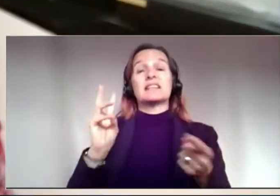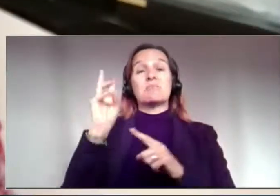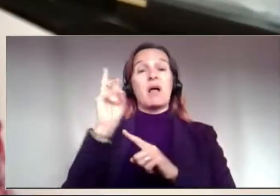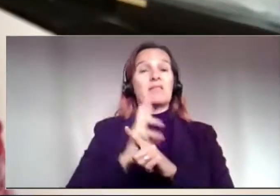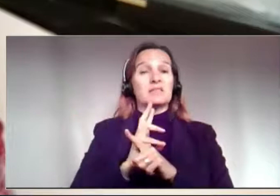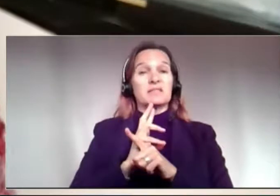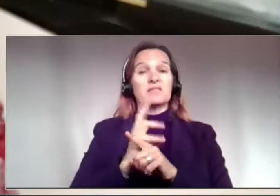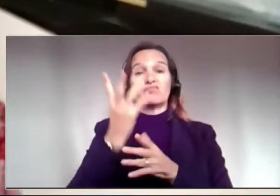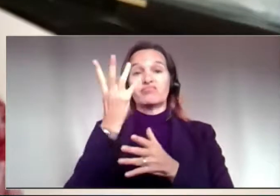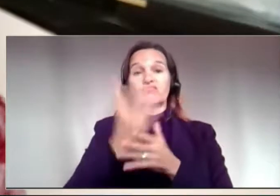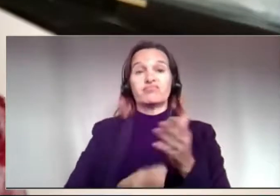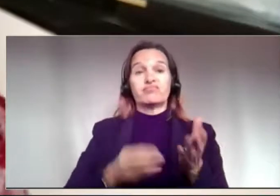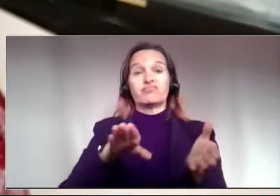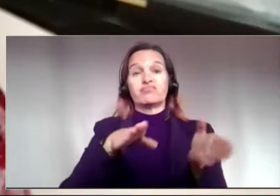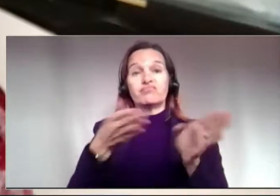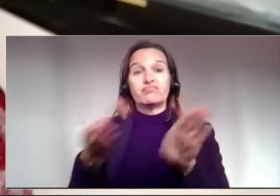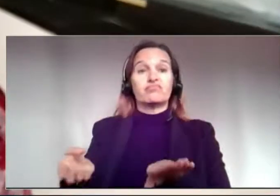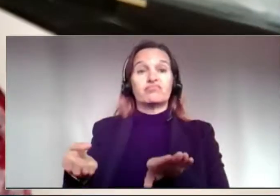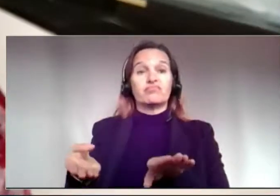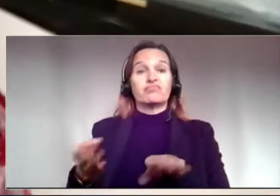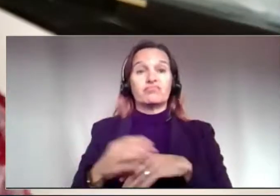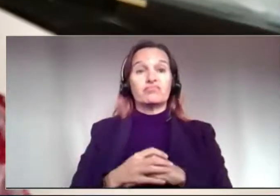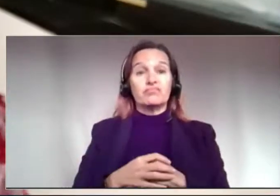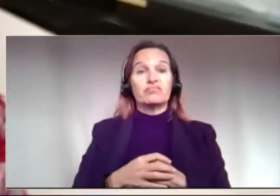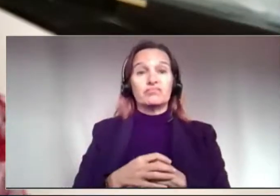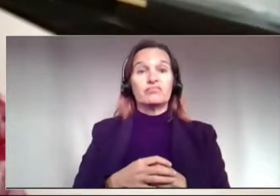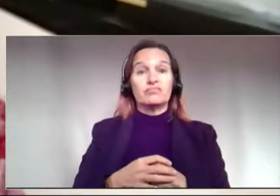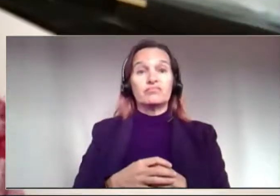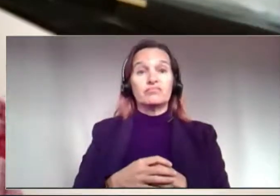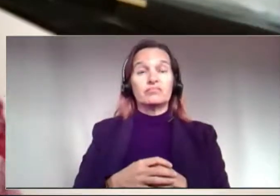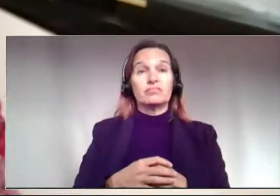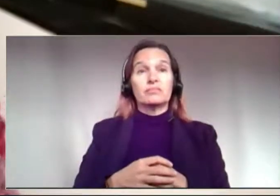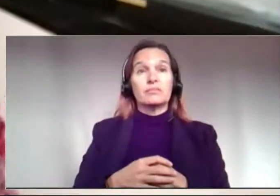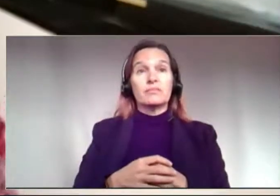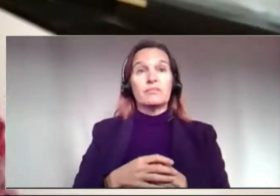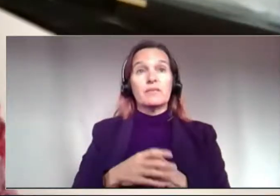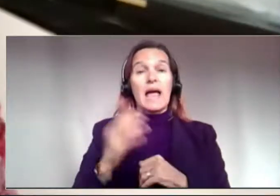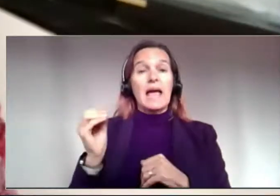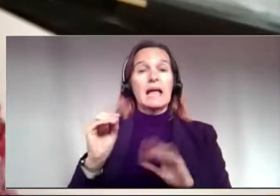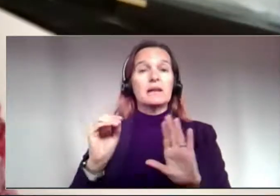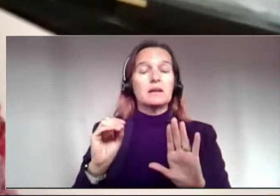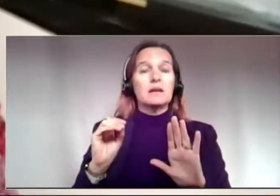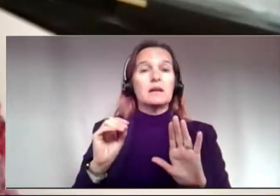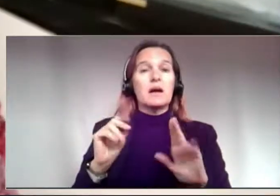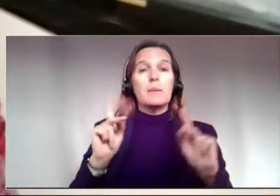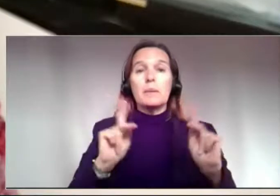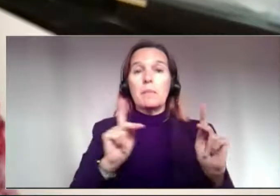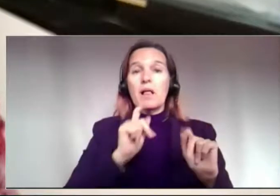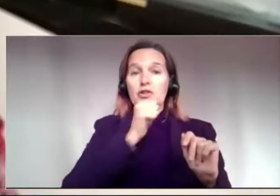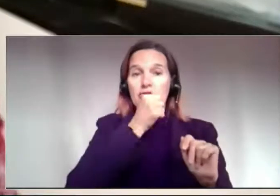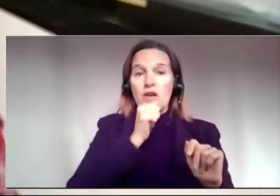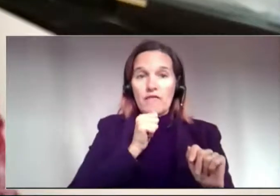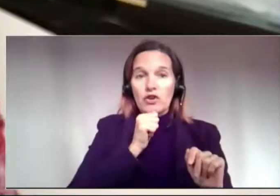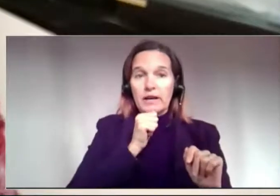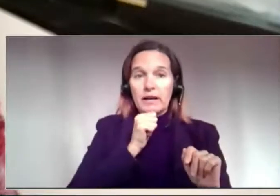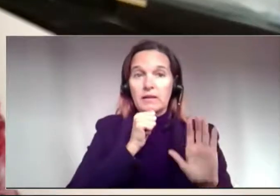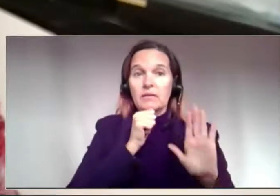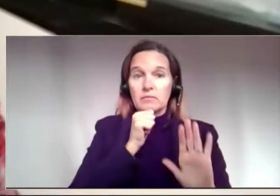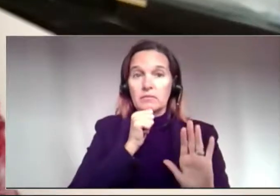months of suffering from this pandemic. And although people are suffering, I think